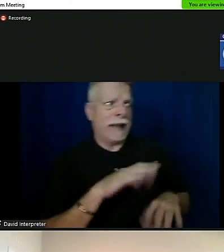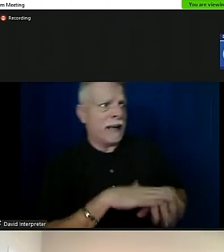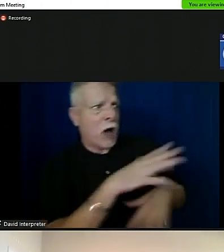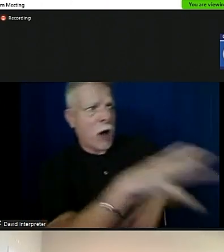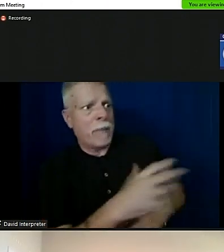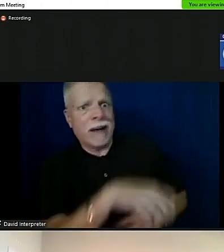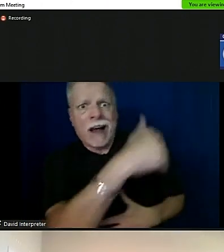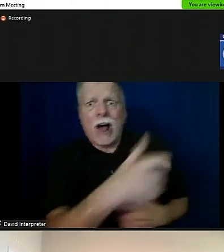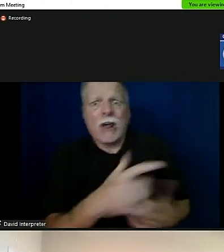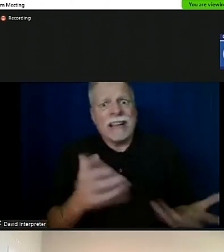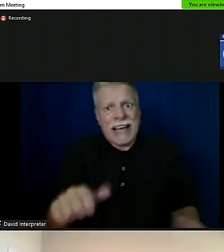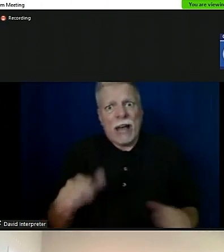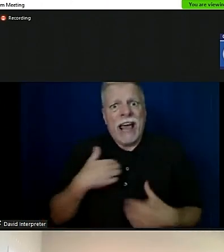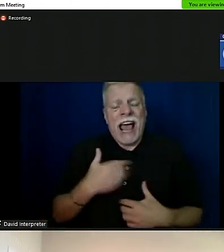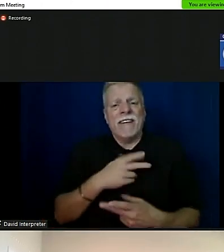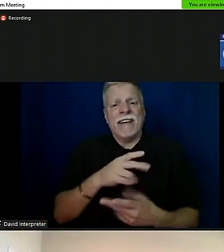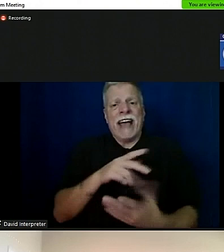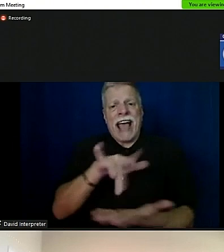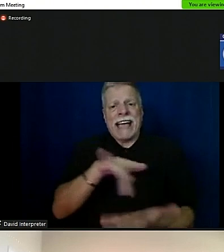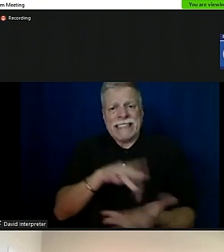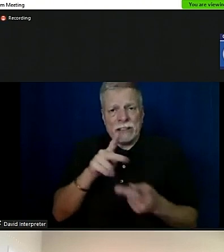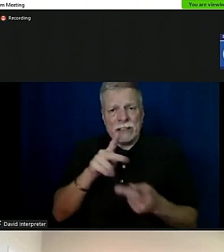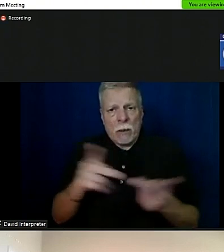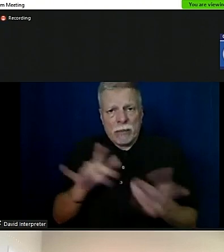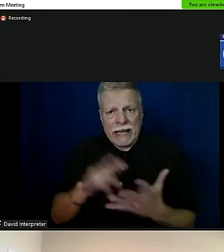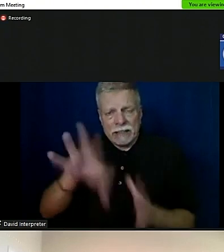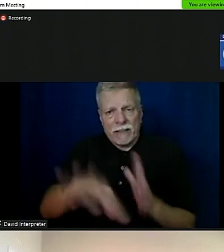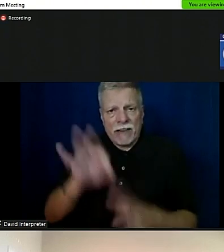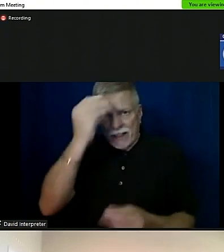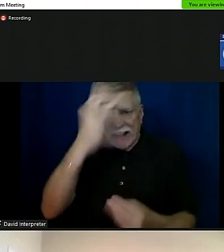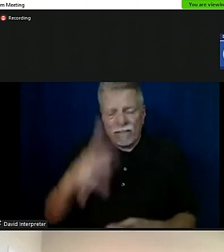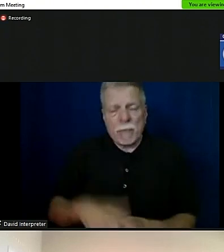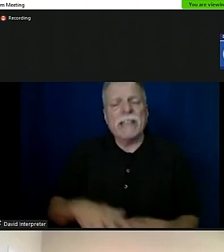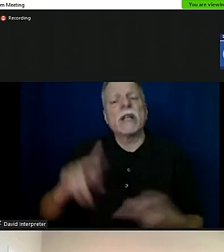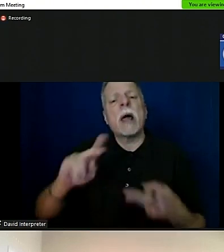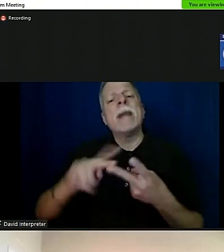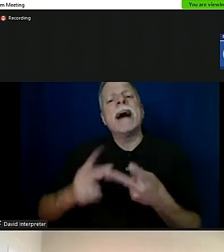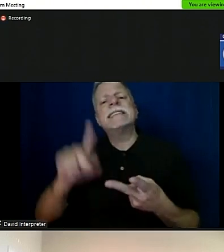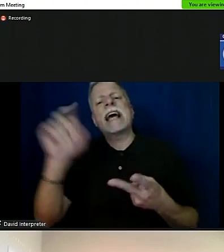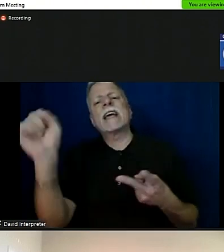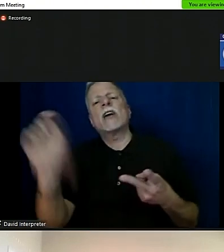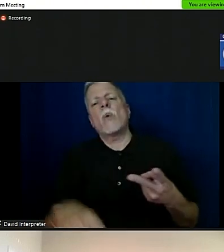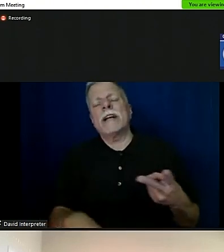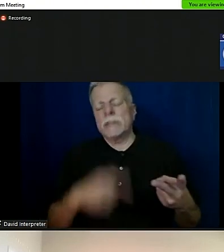just got a central place in Colorado to do that. That's one. The second is actually a question.